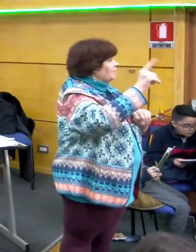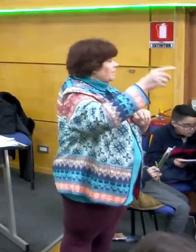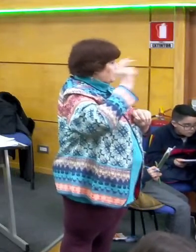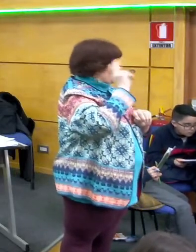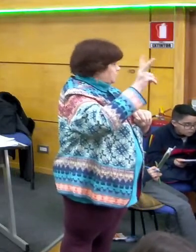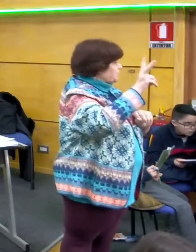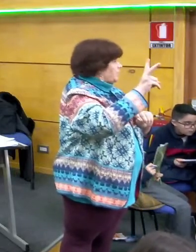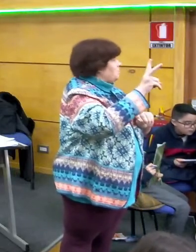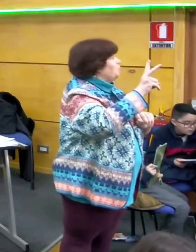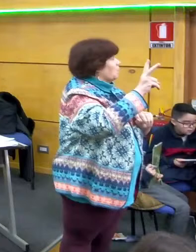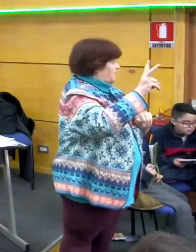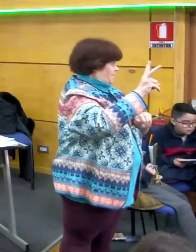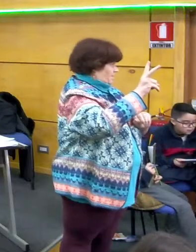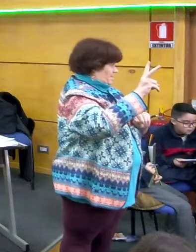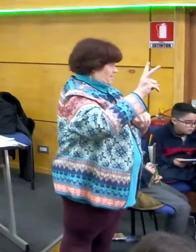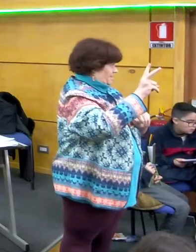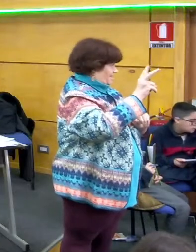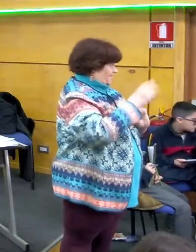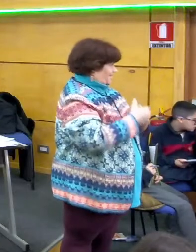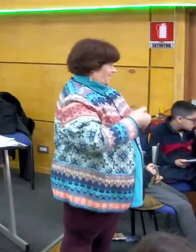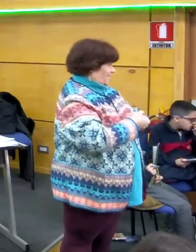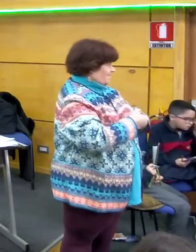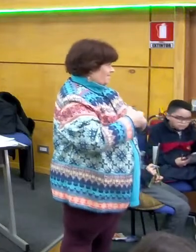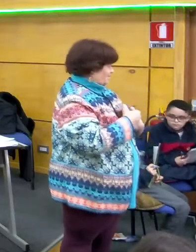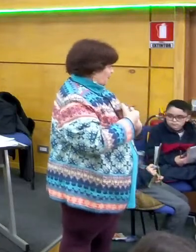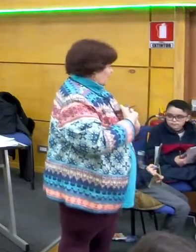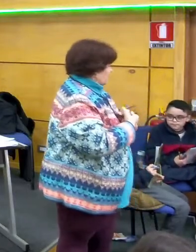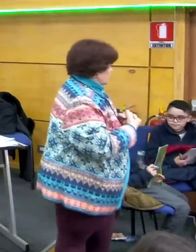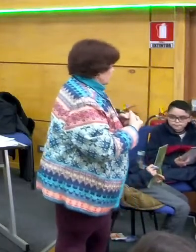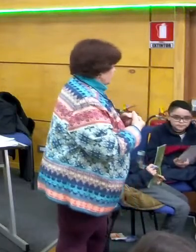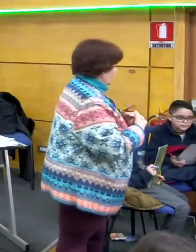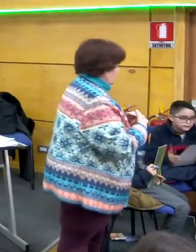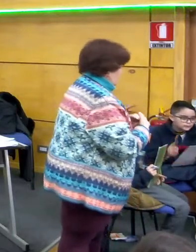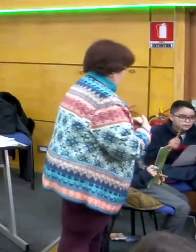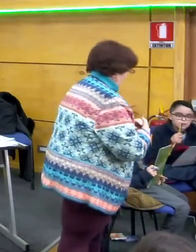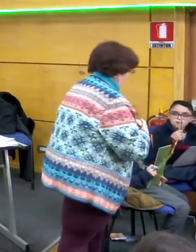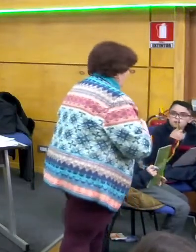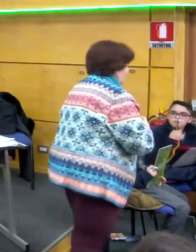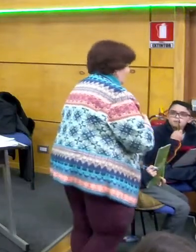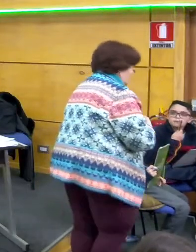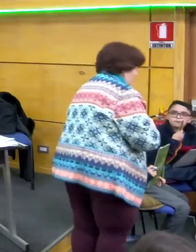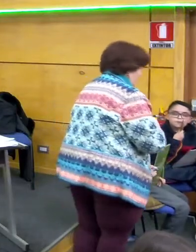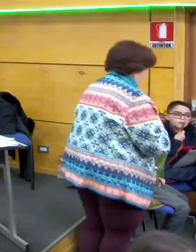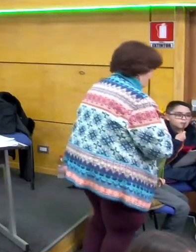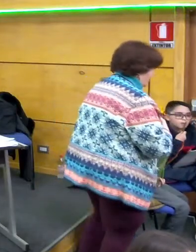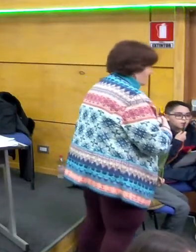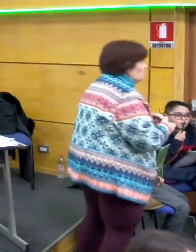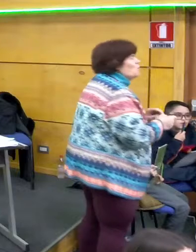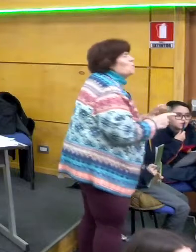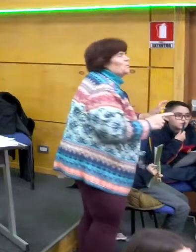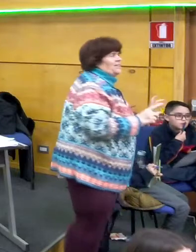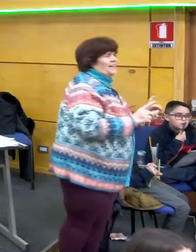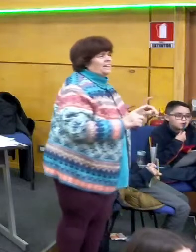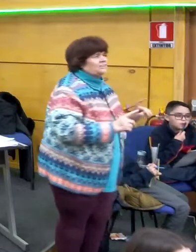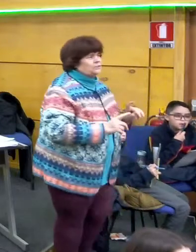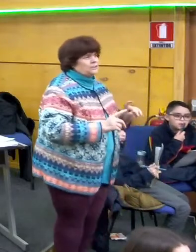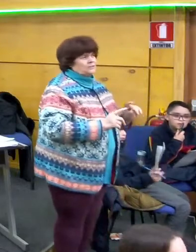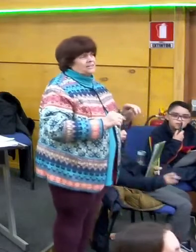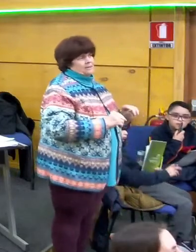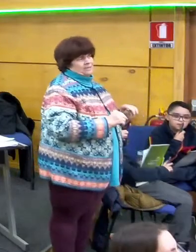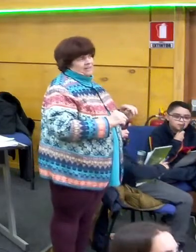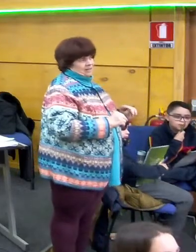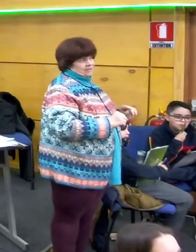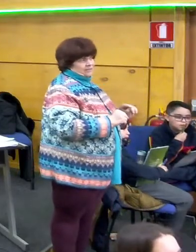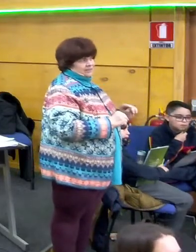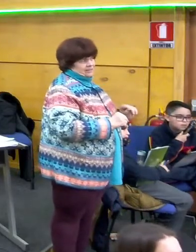do well and what should they be working on? Okay? So, are you ready? When they